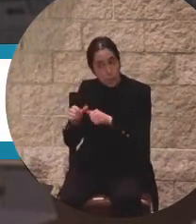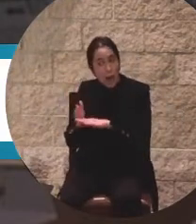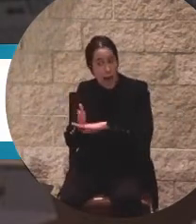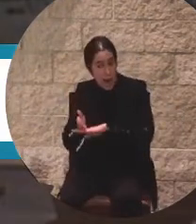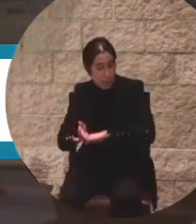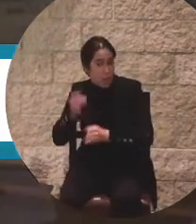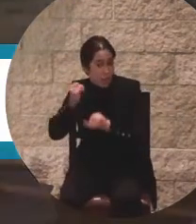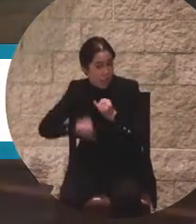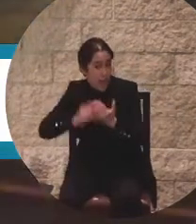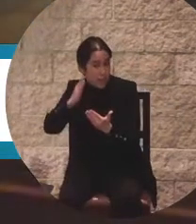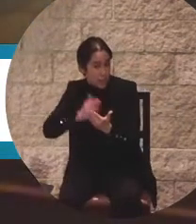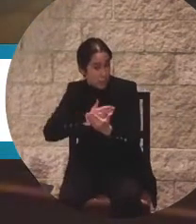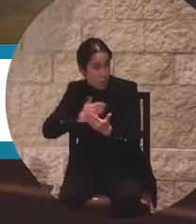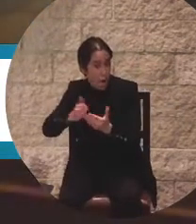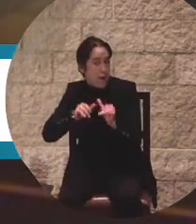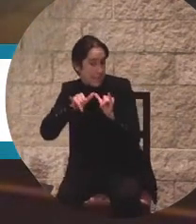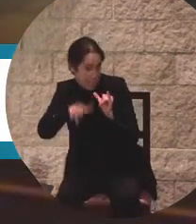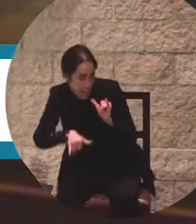Stick around, there's one more